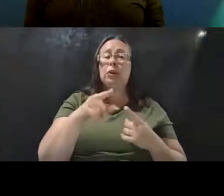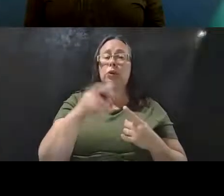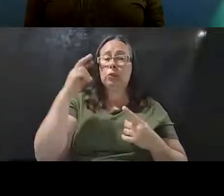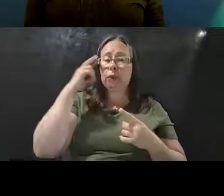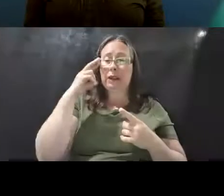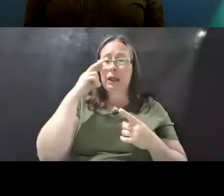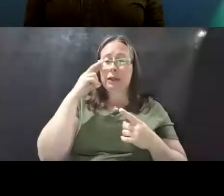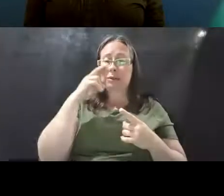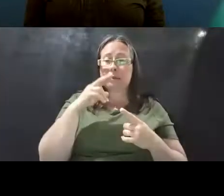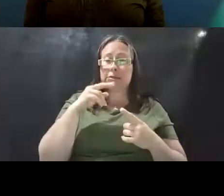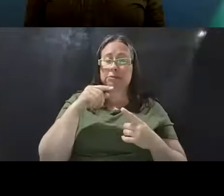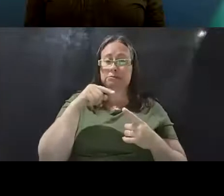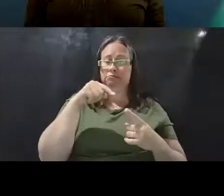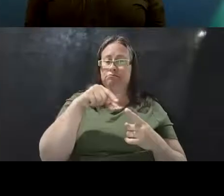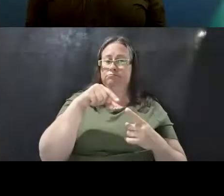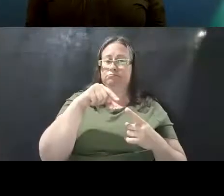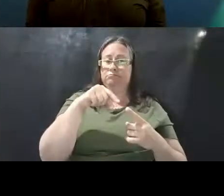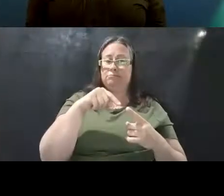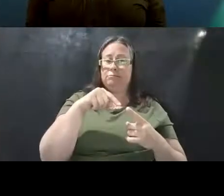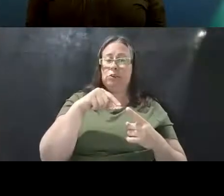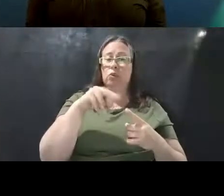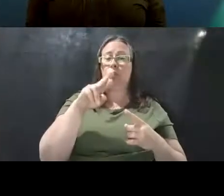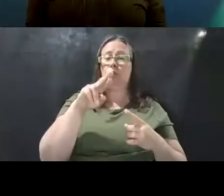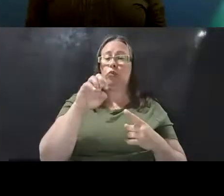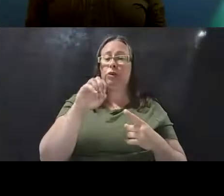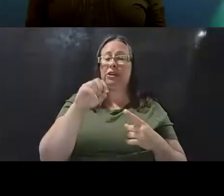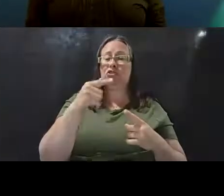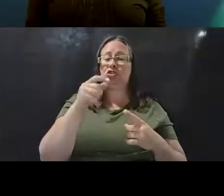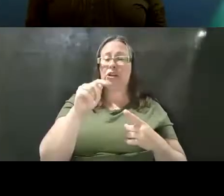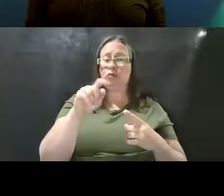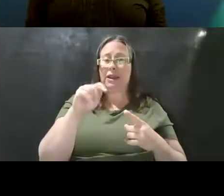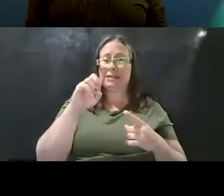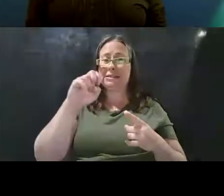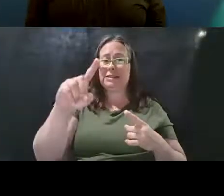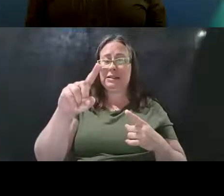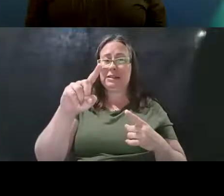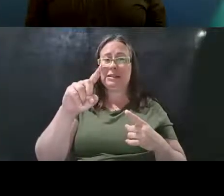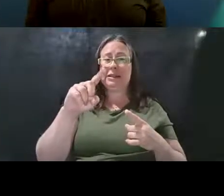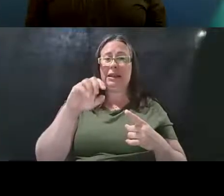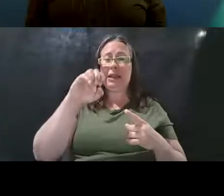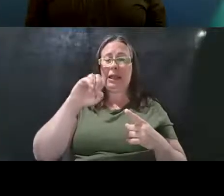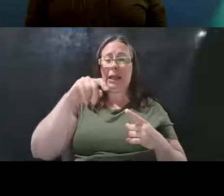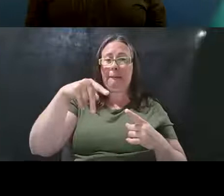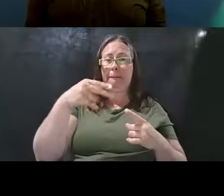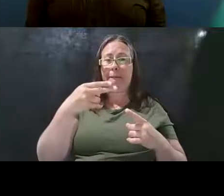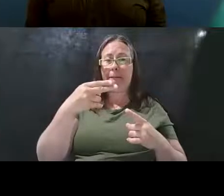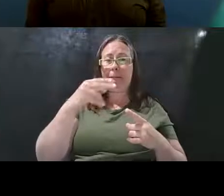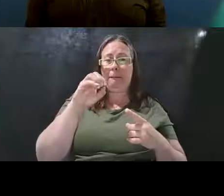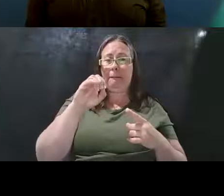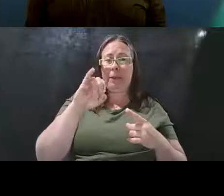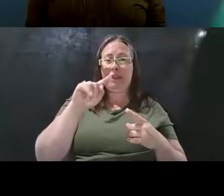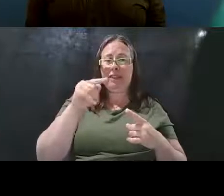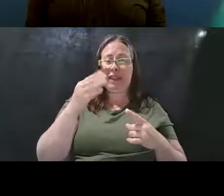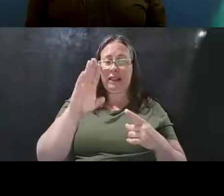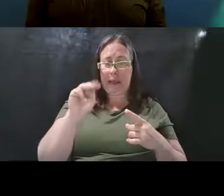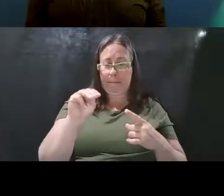that it is an example of a regenerating epithelium. If you want to think about trying